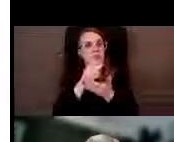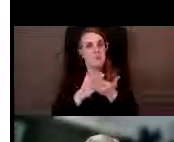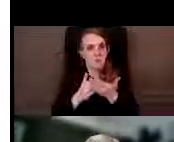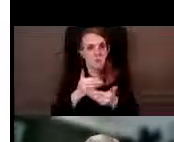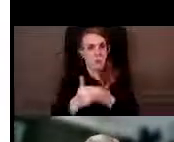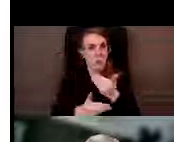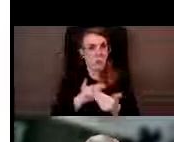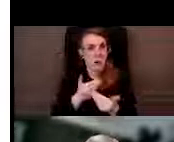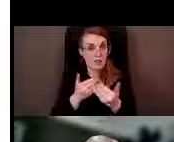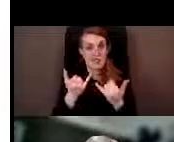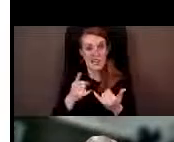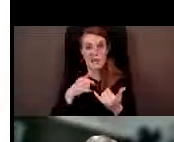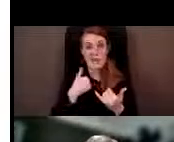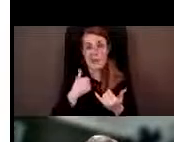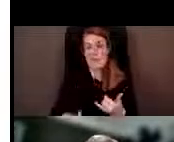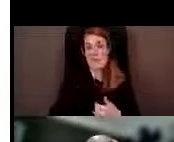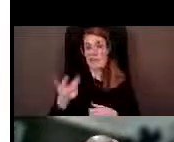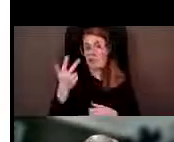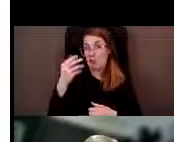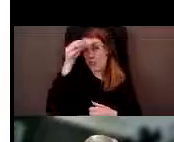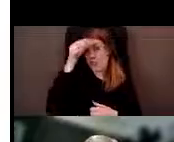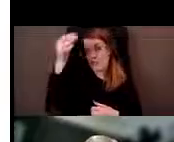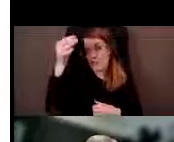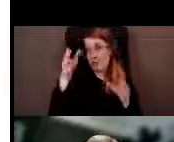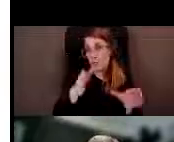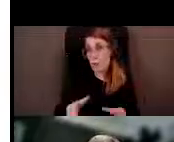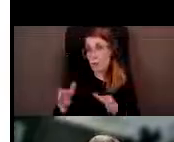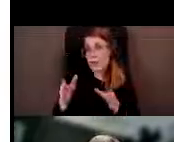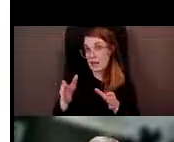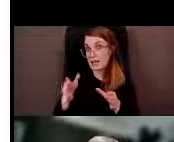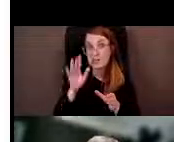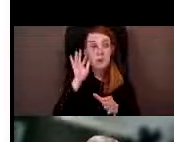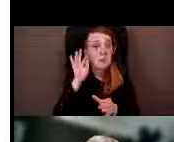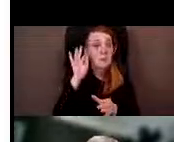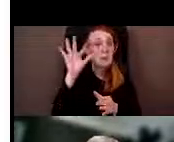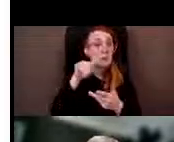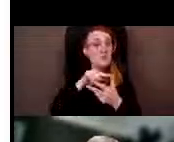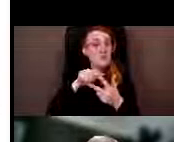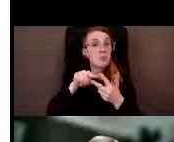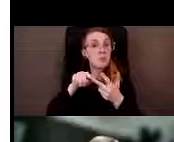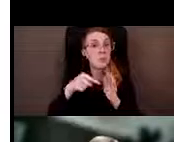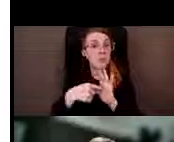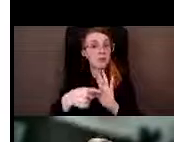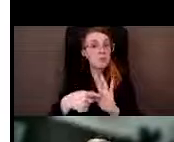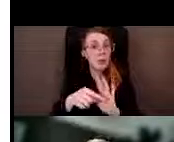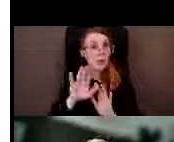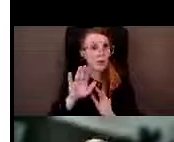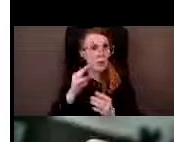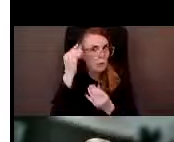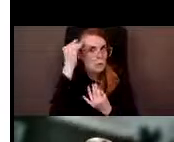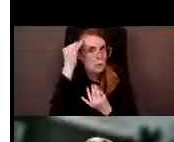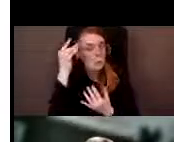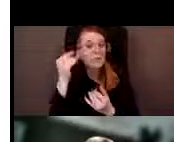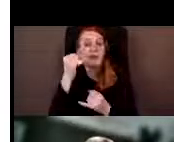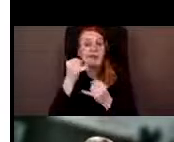reveal 3 conceptual plans for your consideration. And ultimately, the final plan, which is likely a combination